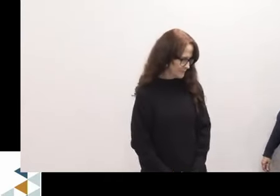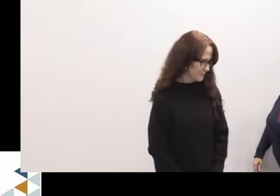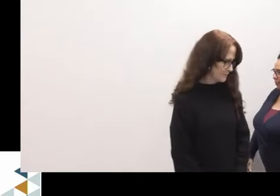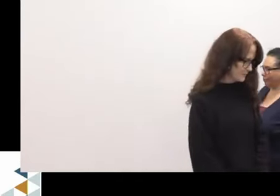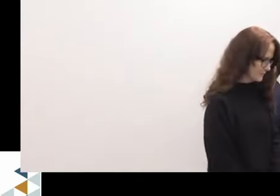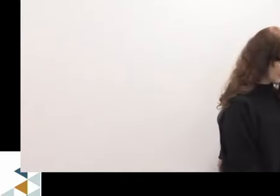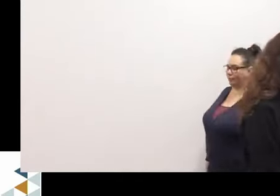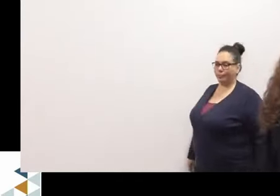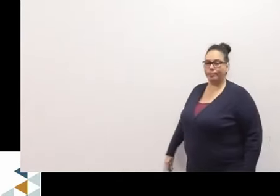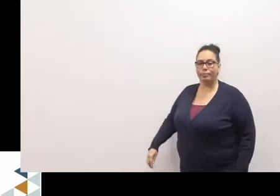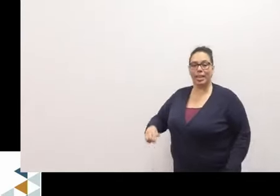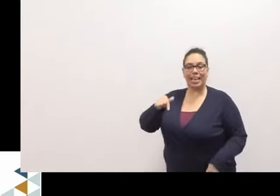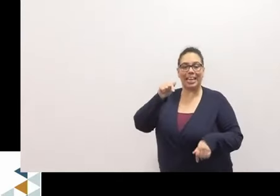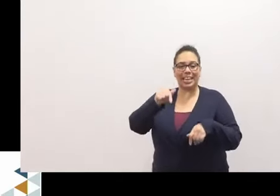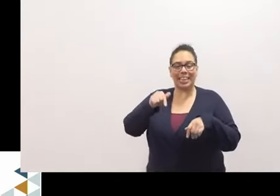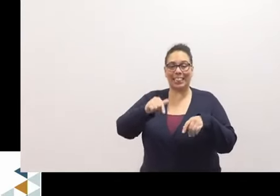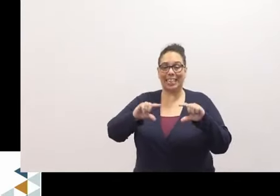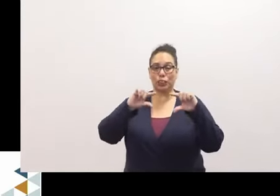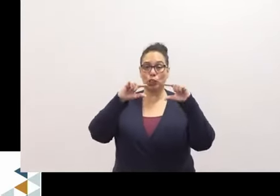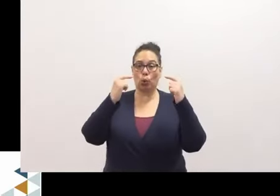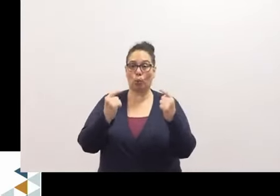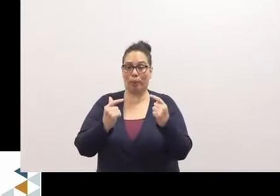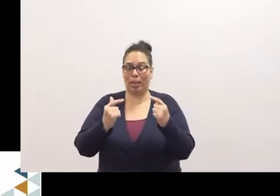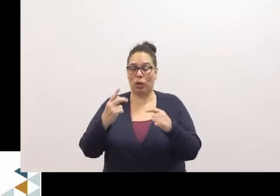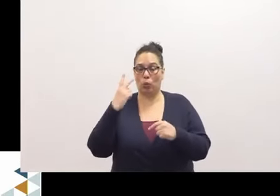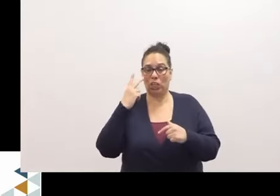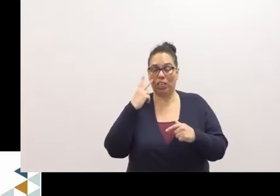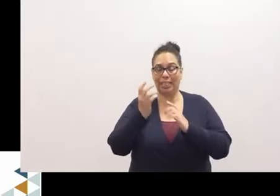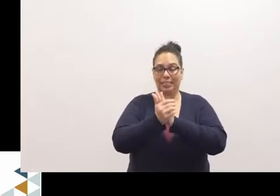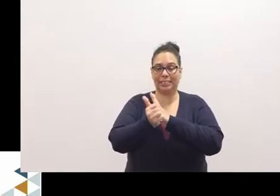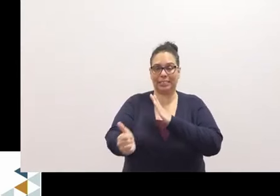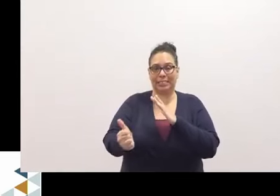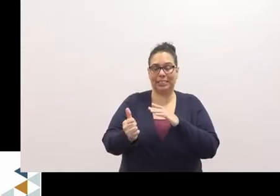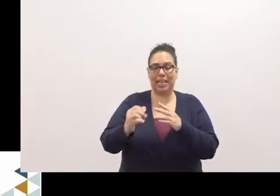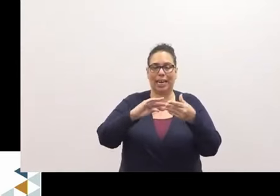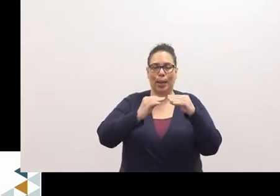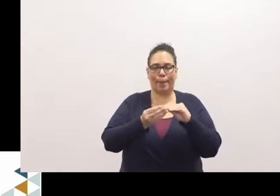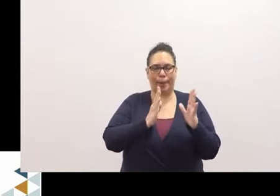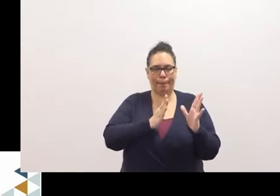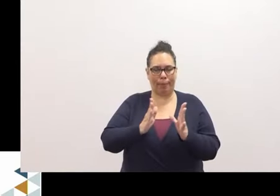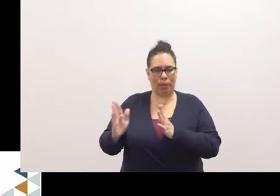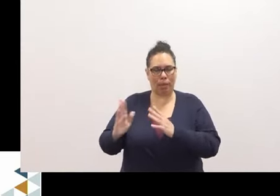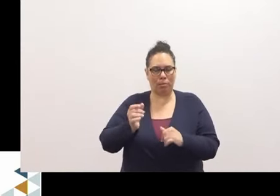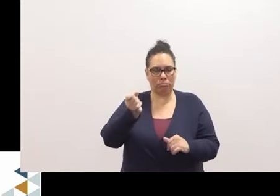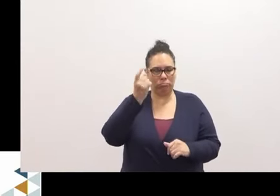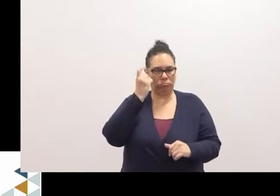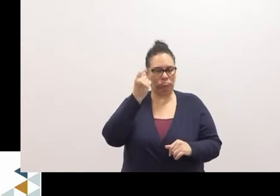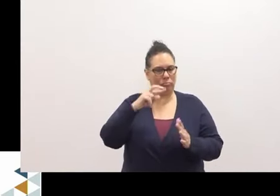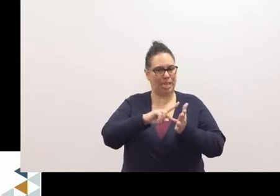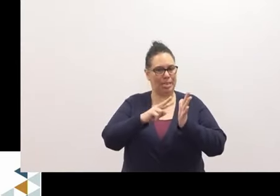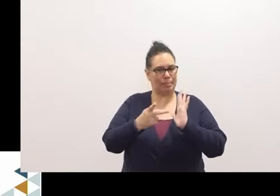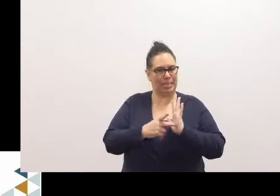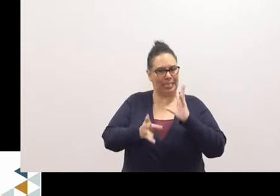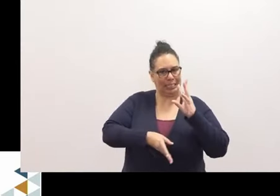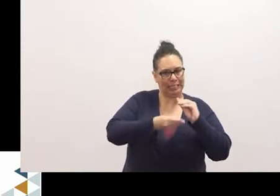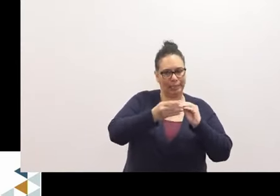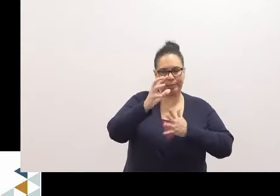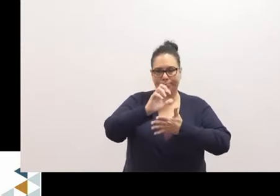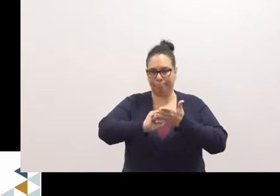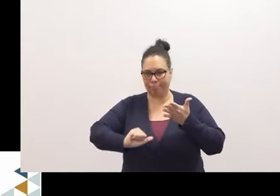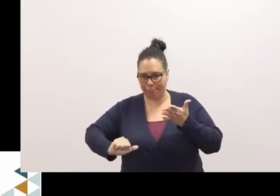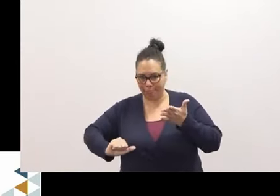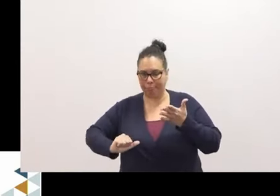this domain, we're looking at the skills related to seeing number patterns, understanding the meaning of addition,